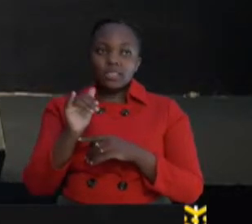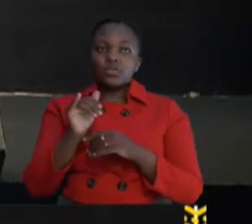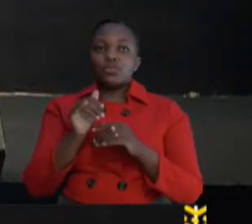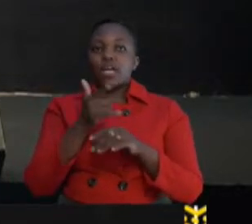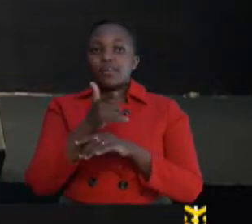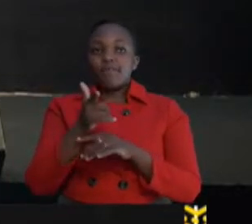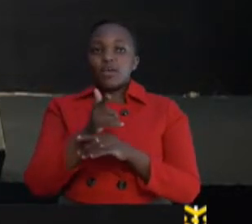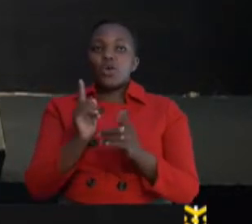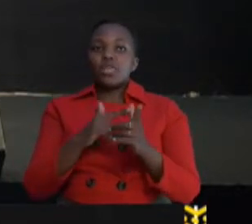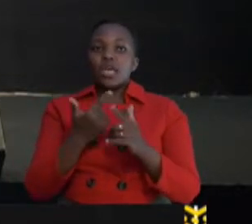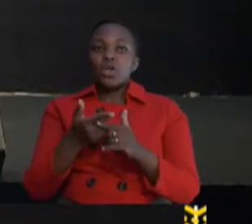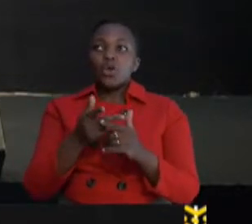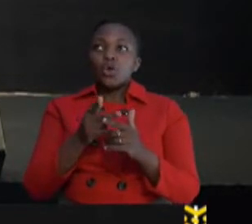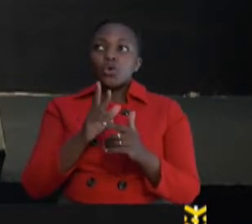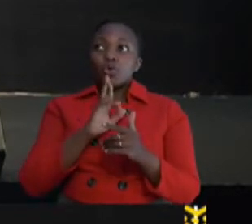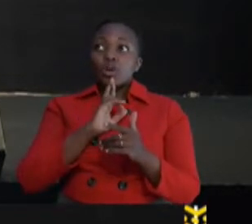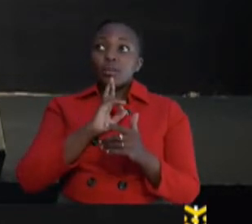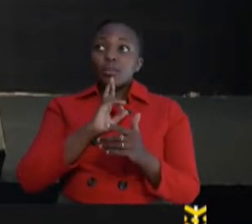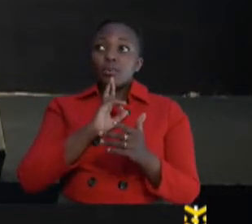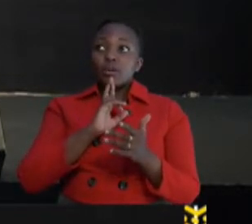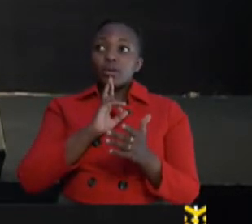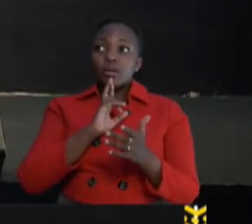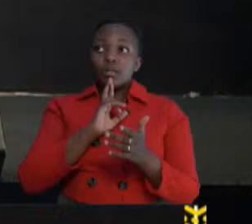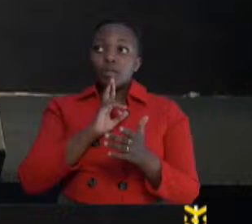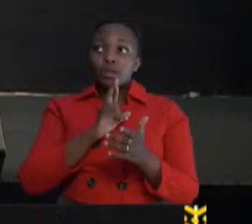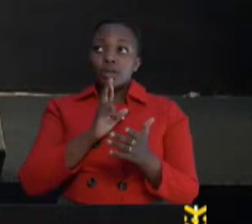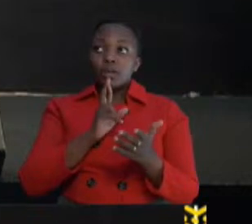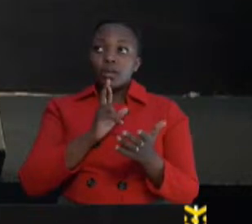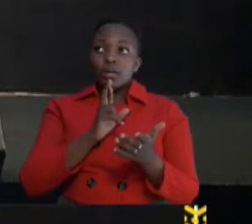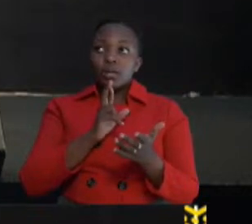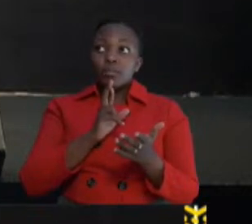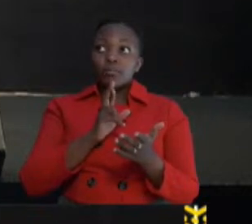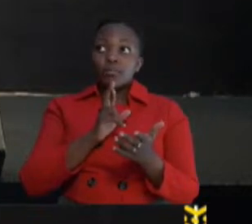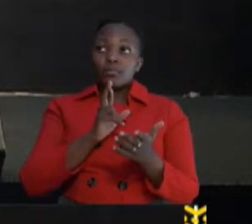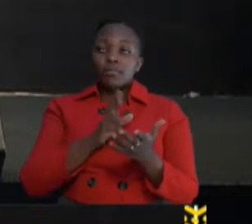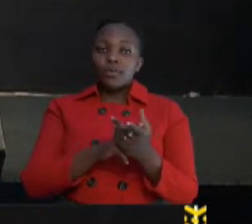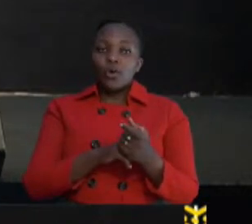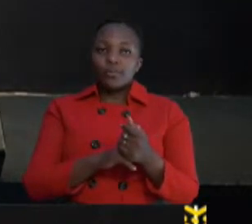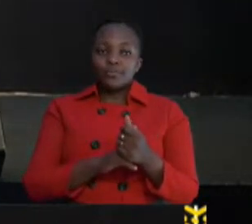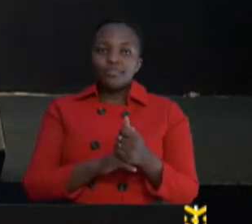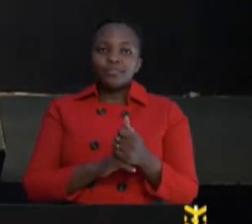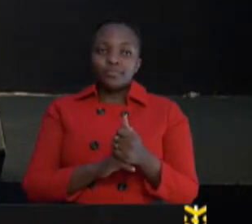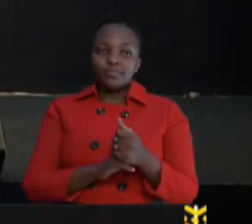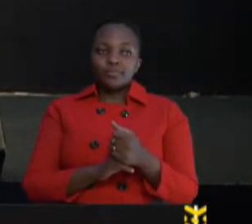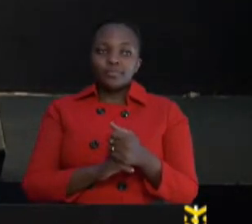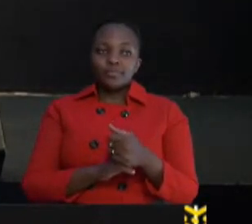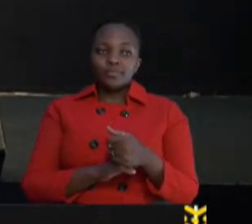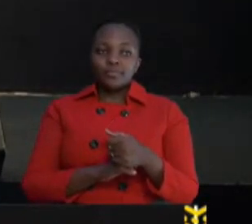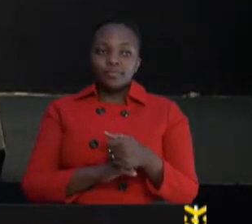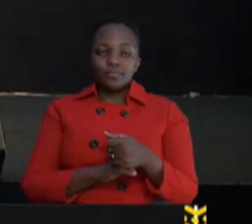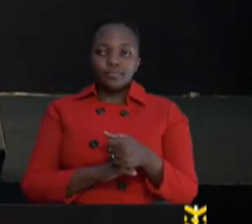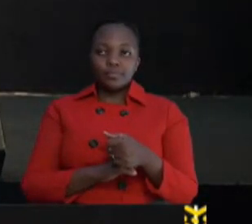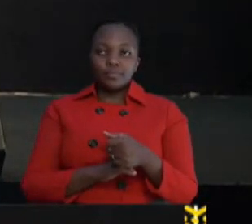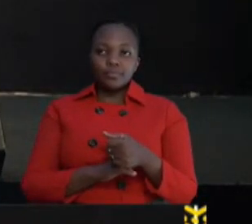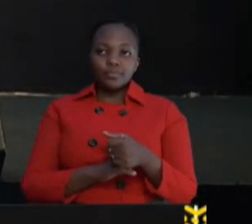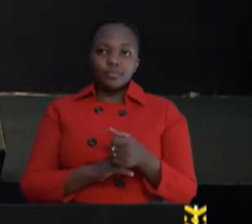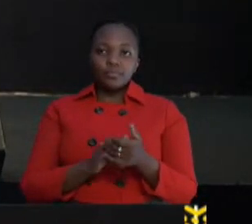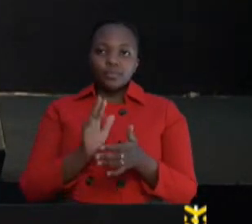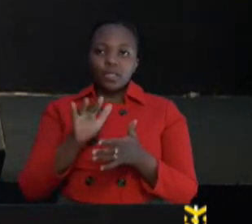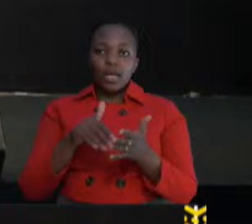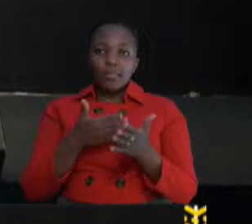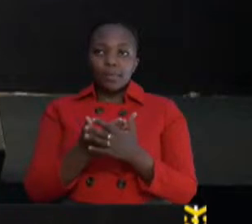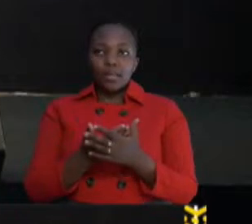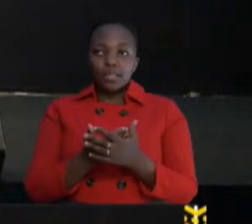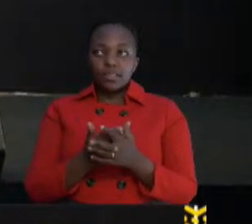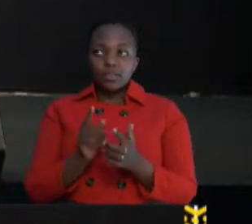this video, and it will give you options on what are you reporting it for. And it applies to, in